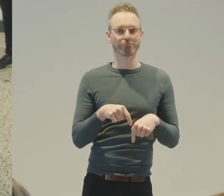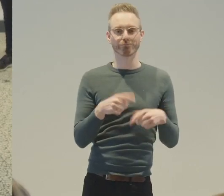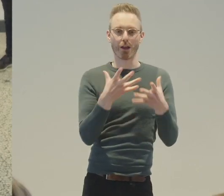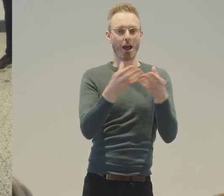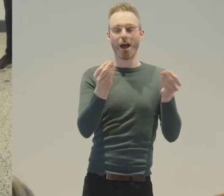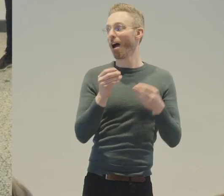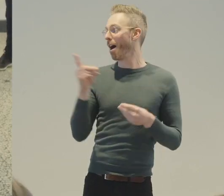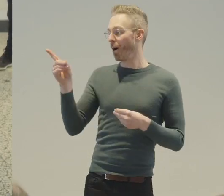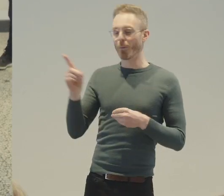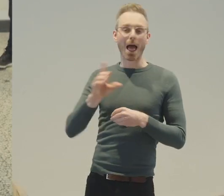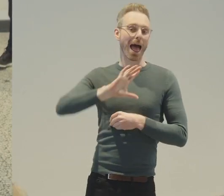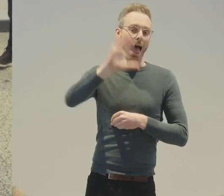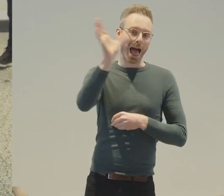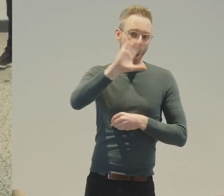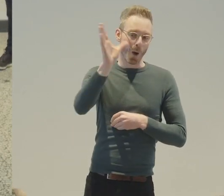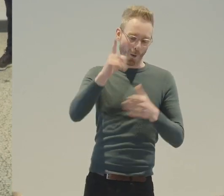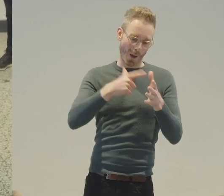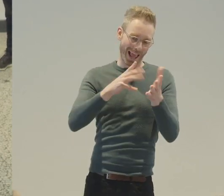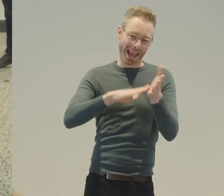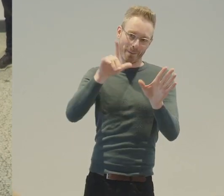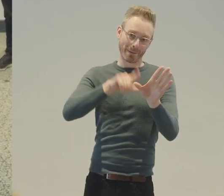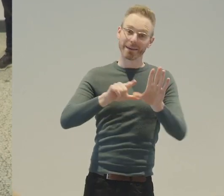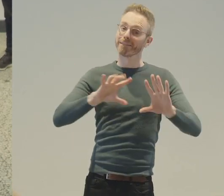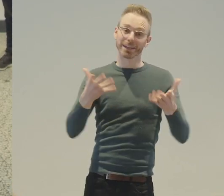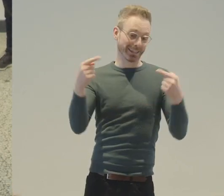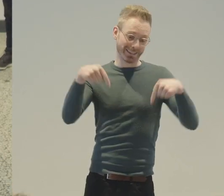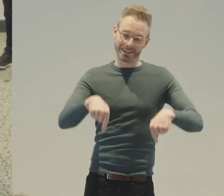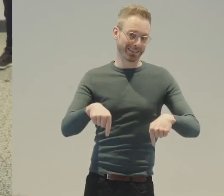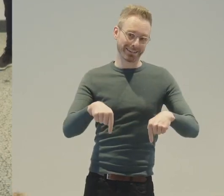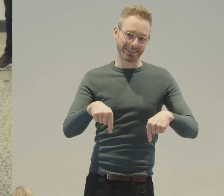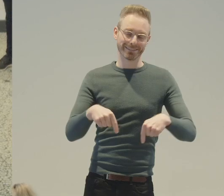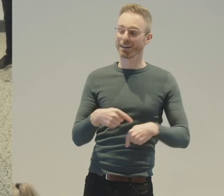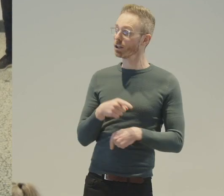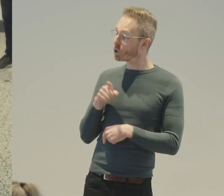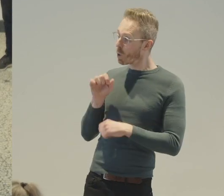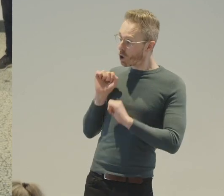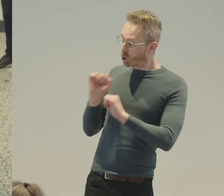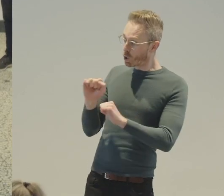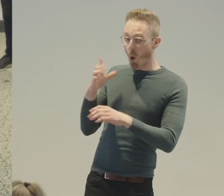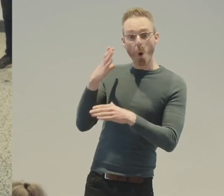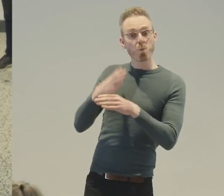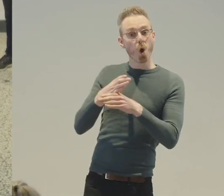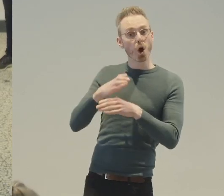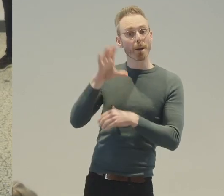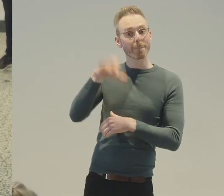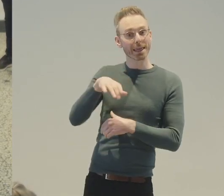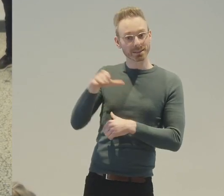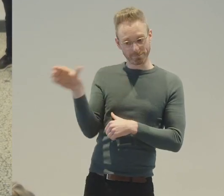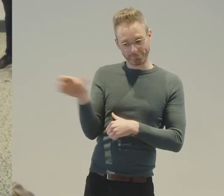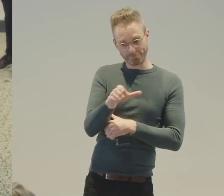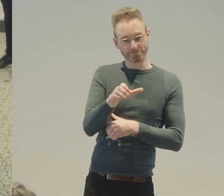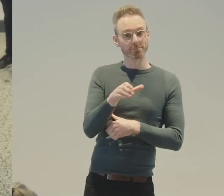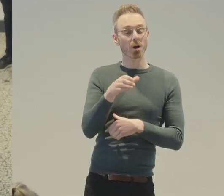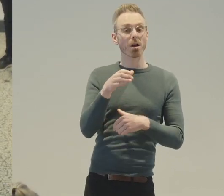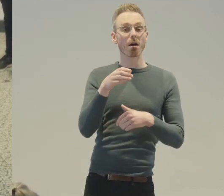Amy. And that was a placement that you ran at the Lowry as part of the Transform Leadership Programme. Yeah. Yeah, brilliant.